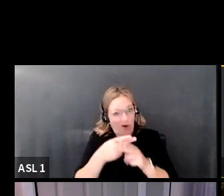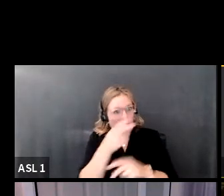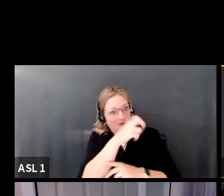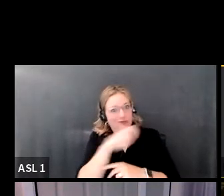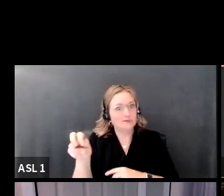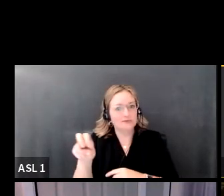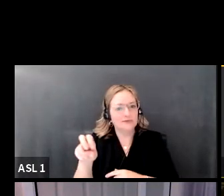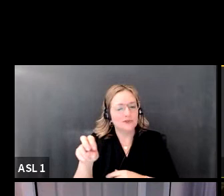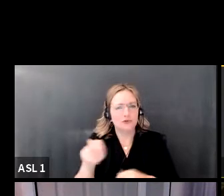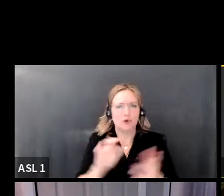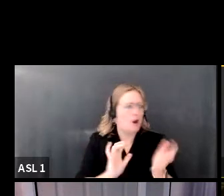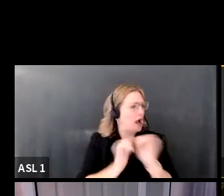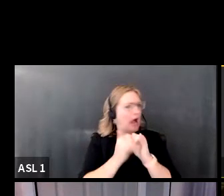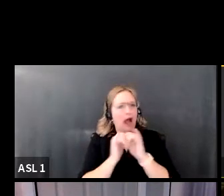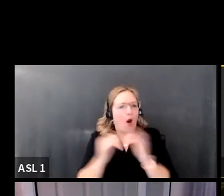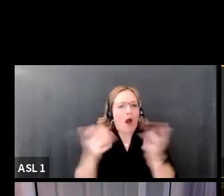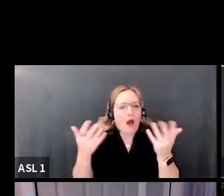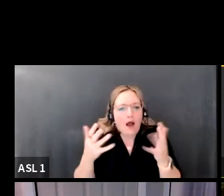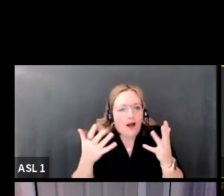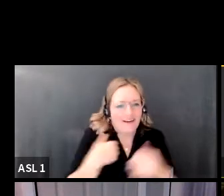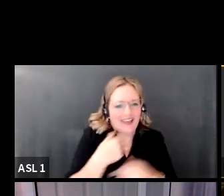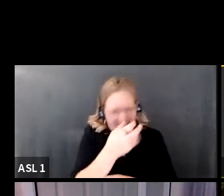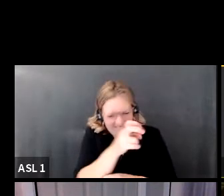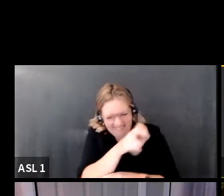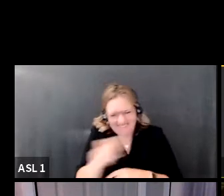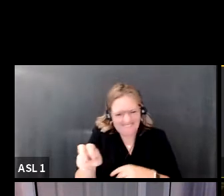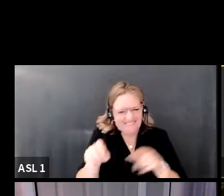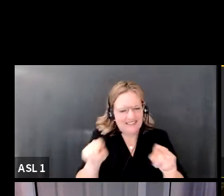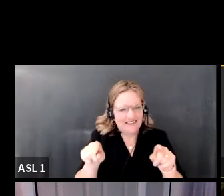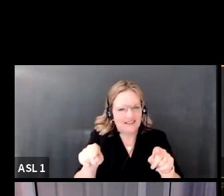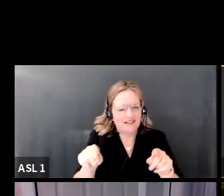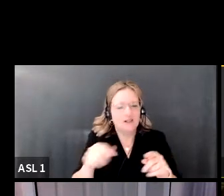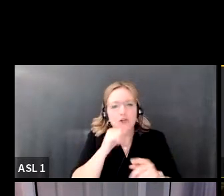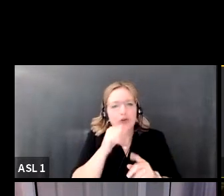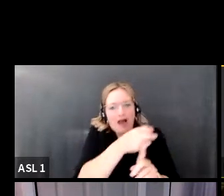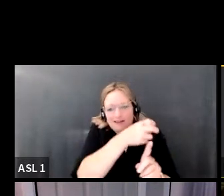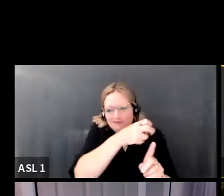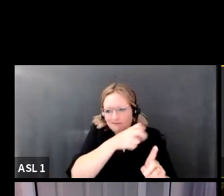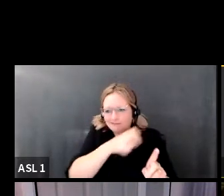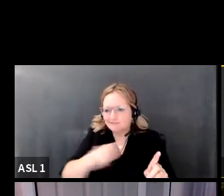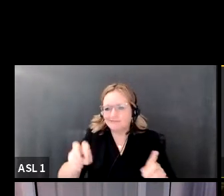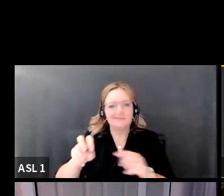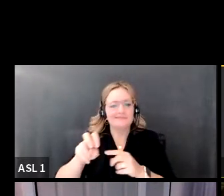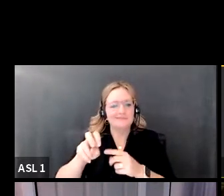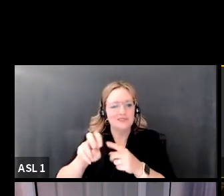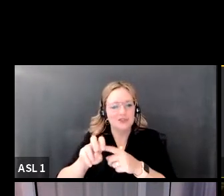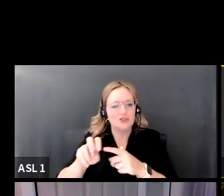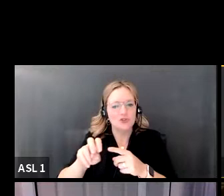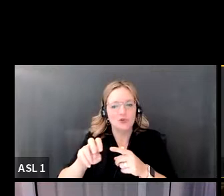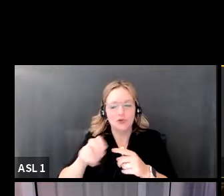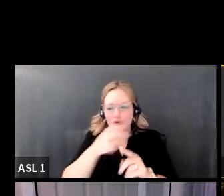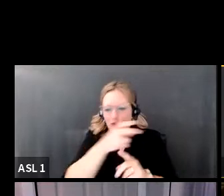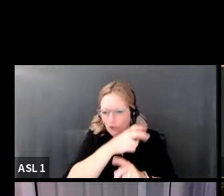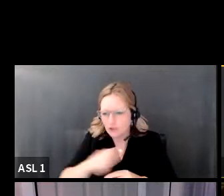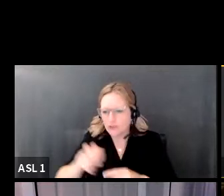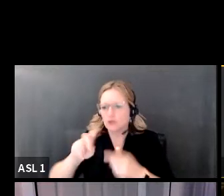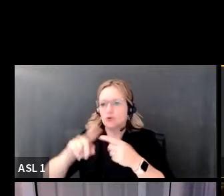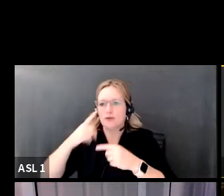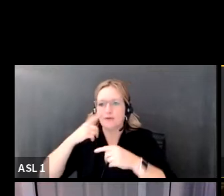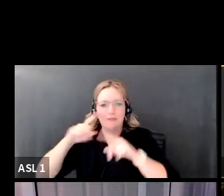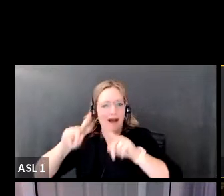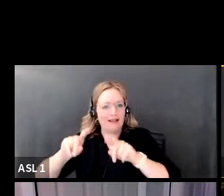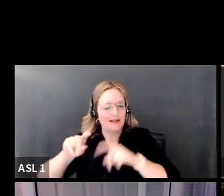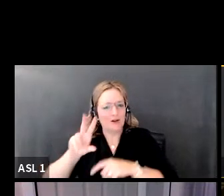you don't you're not you're not uh transitioning into a a pilot you you start with a